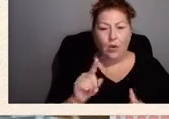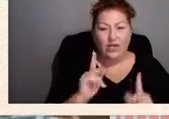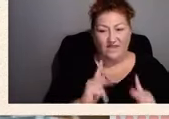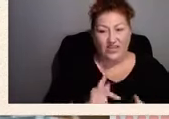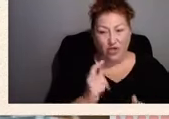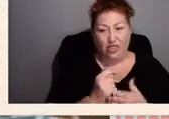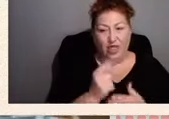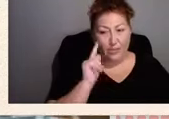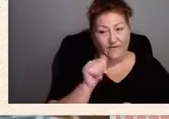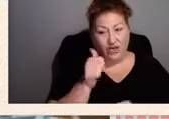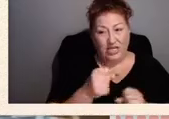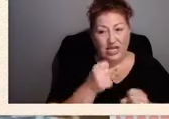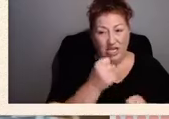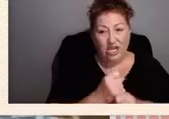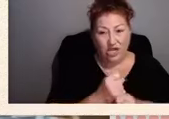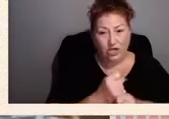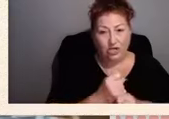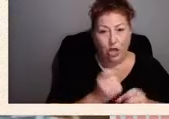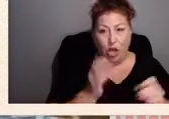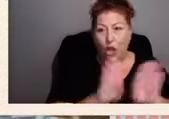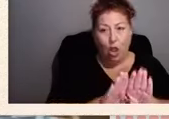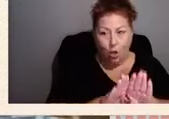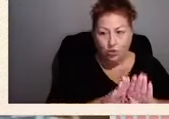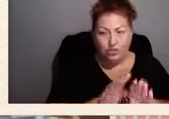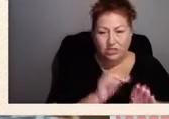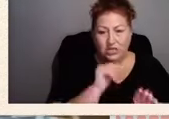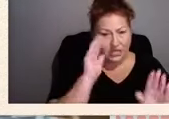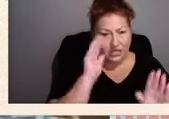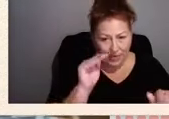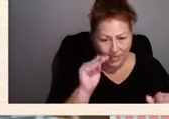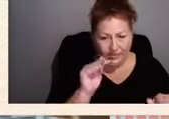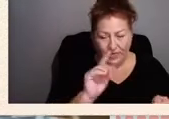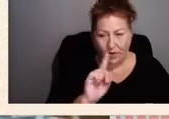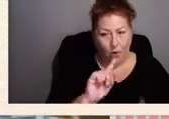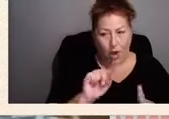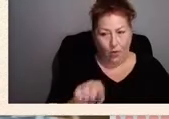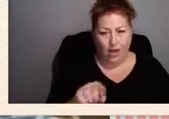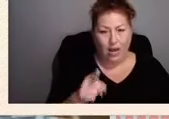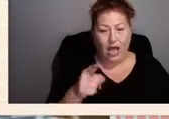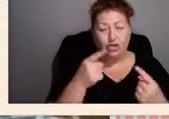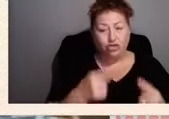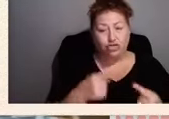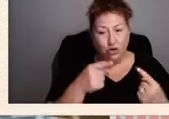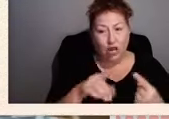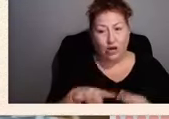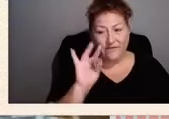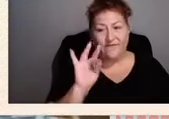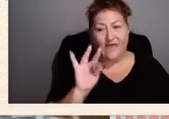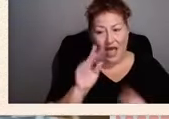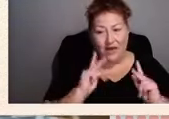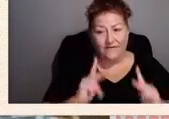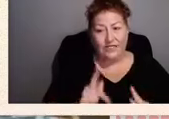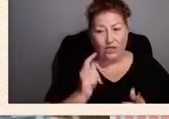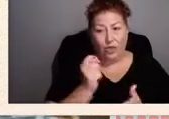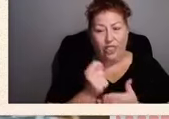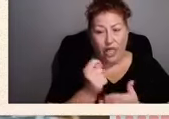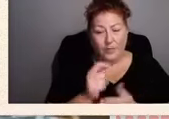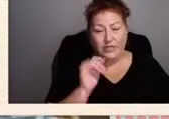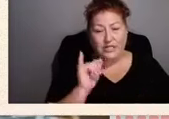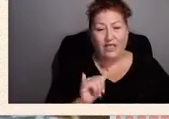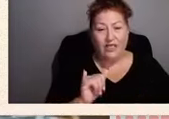closed unexpectedly. It was a struggle to find physical therapists at